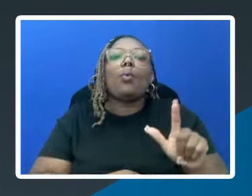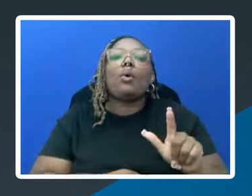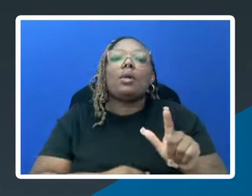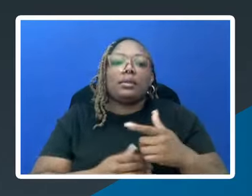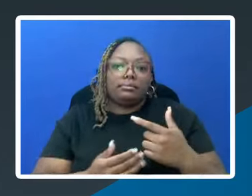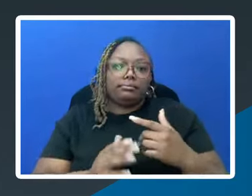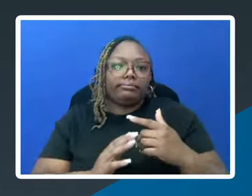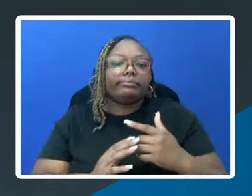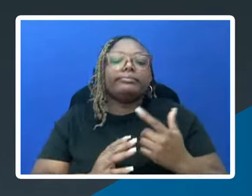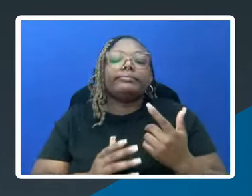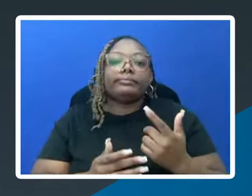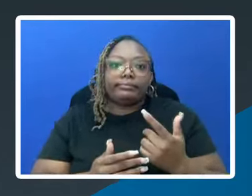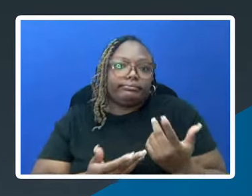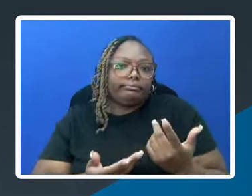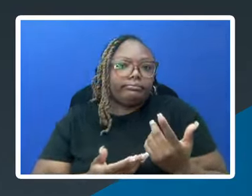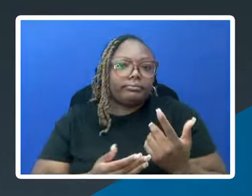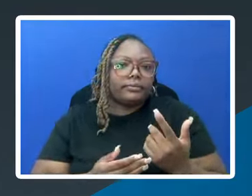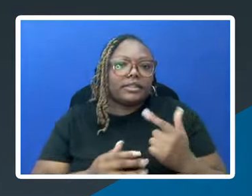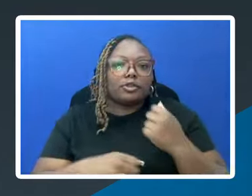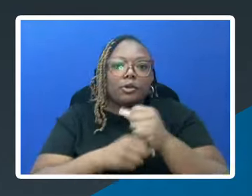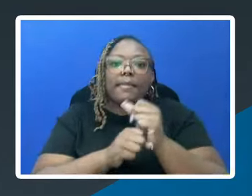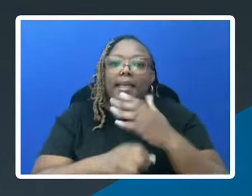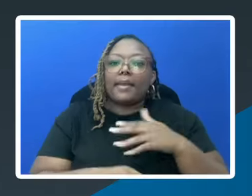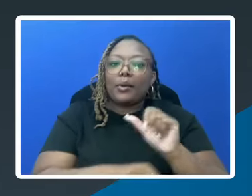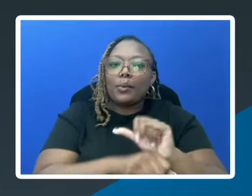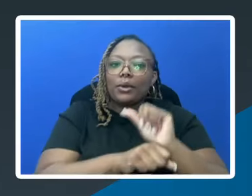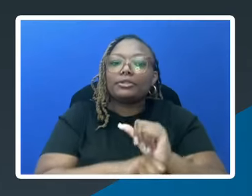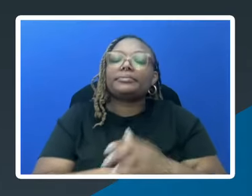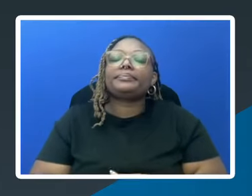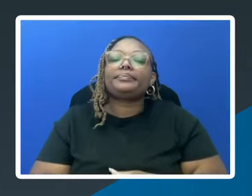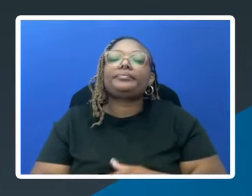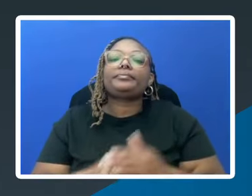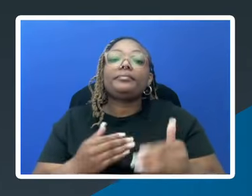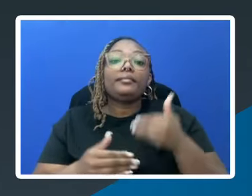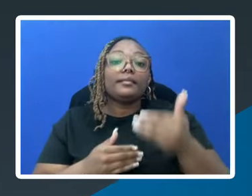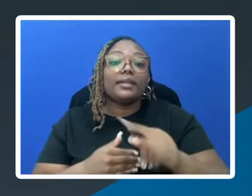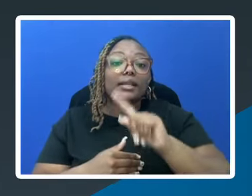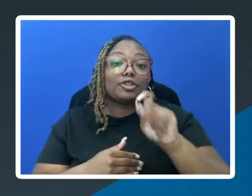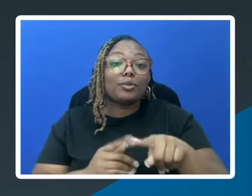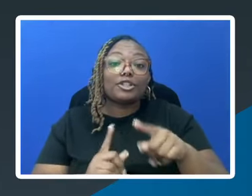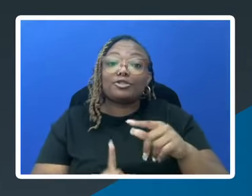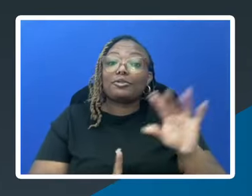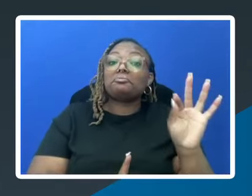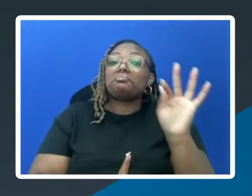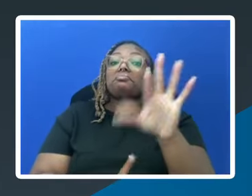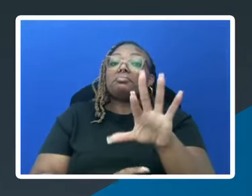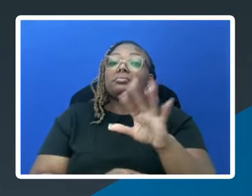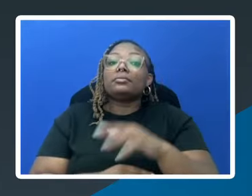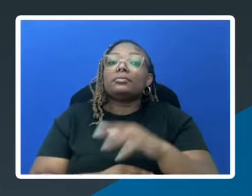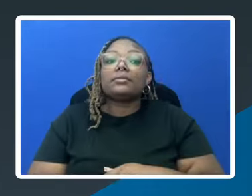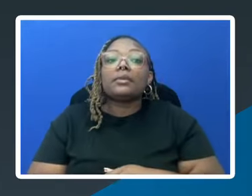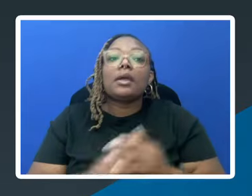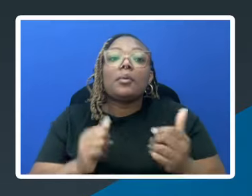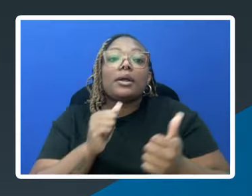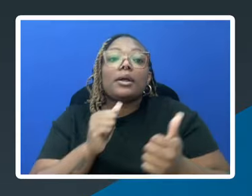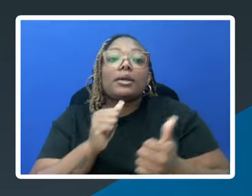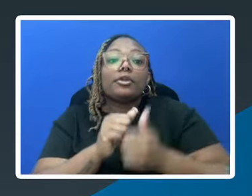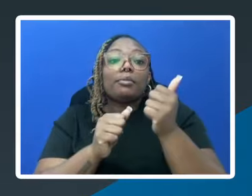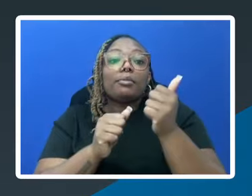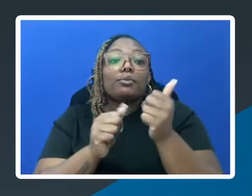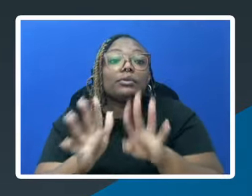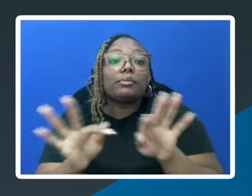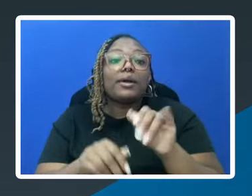hands. Next question that I want to prompt for you is, what are the most important AI skills that we need to